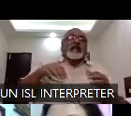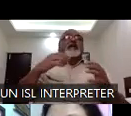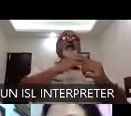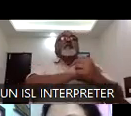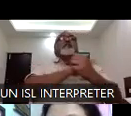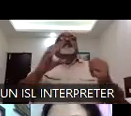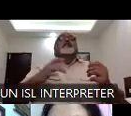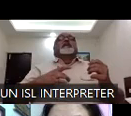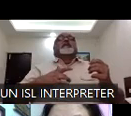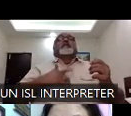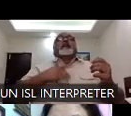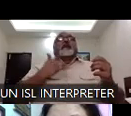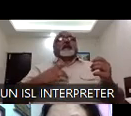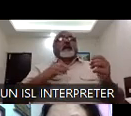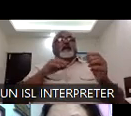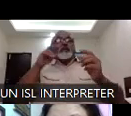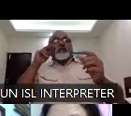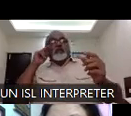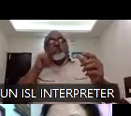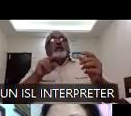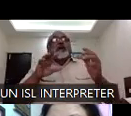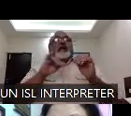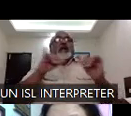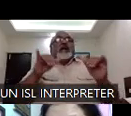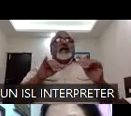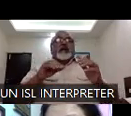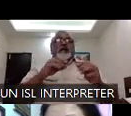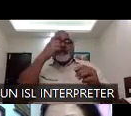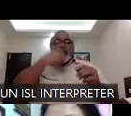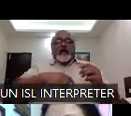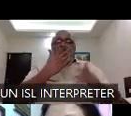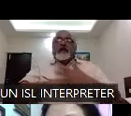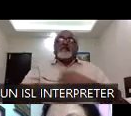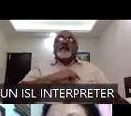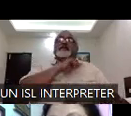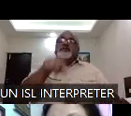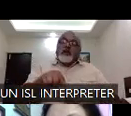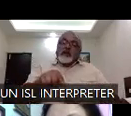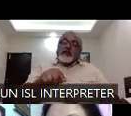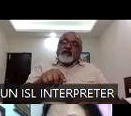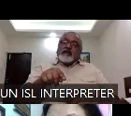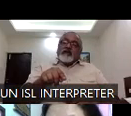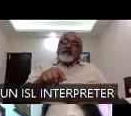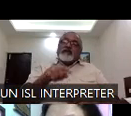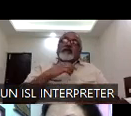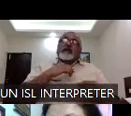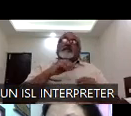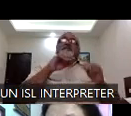empowering approach, where the society gives them, allow them in the